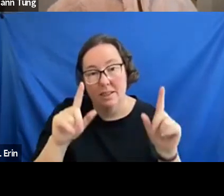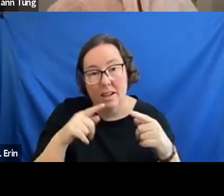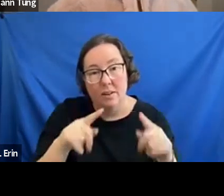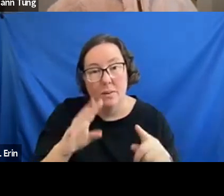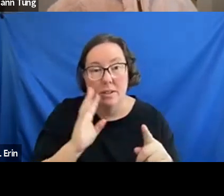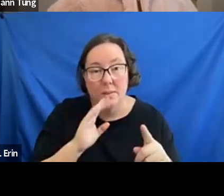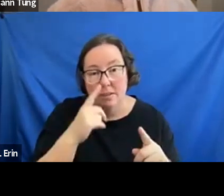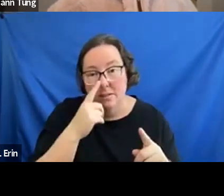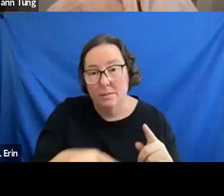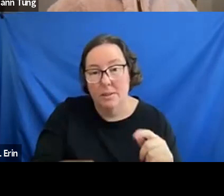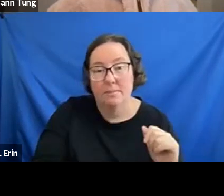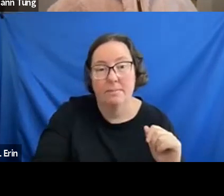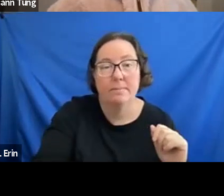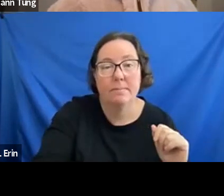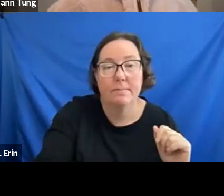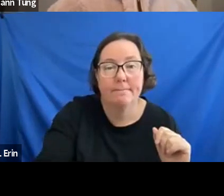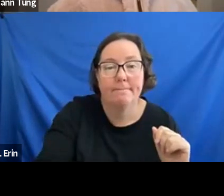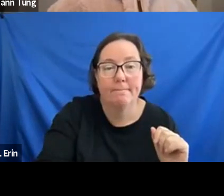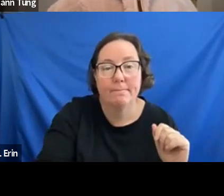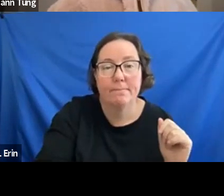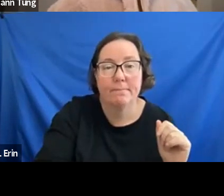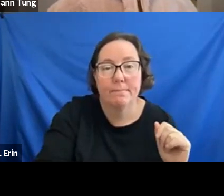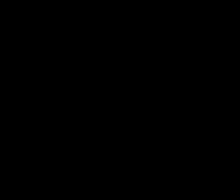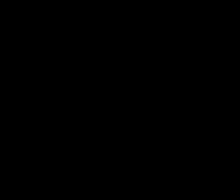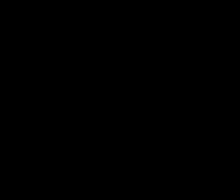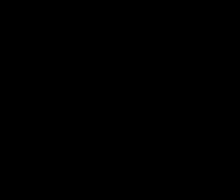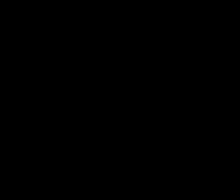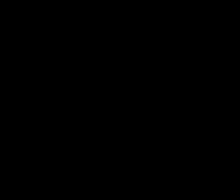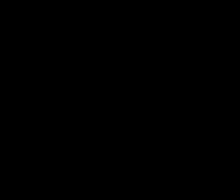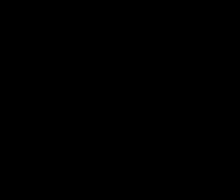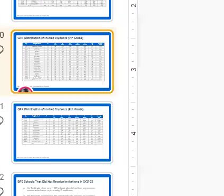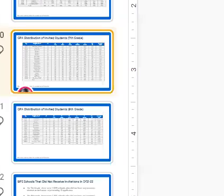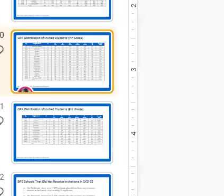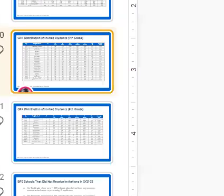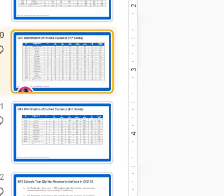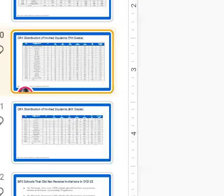it? Do you mind? Again, that'd be helpful. Yeah. Thanks.